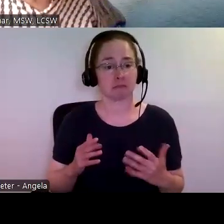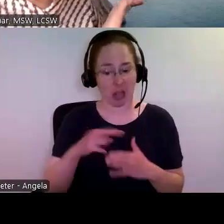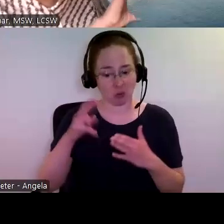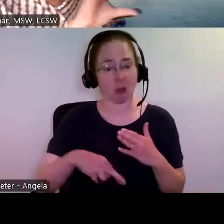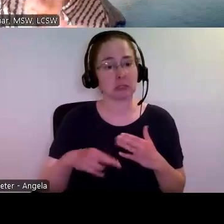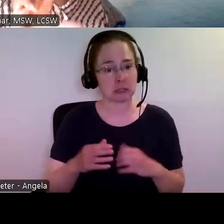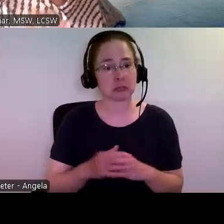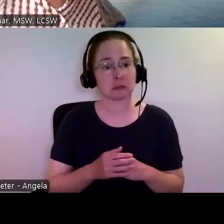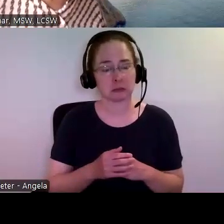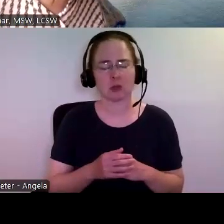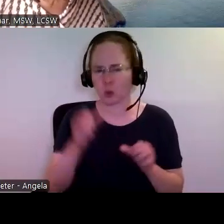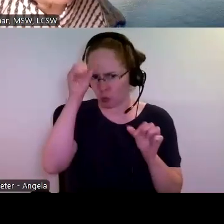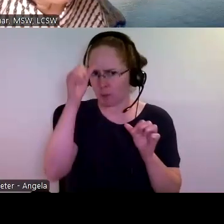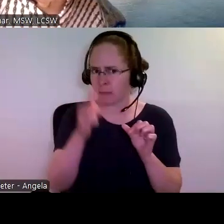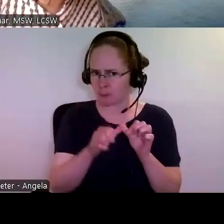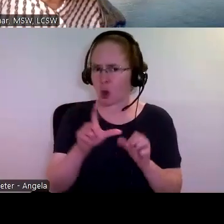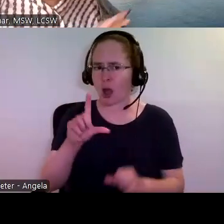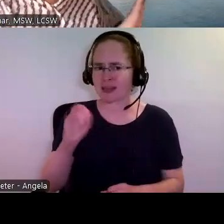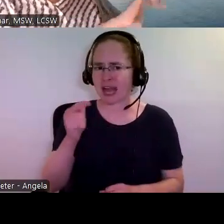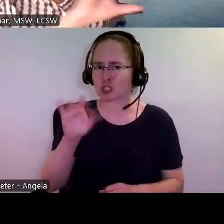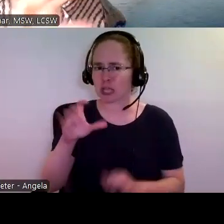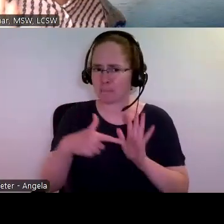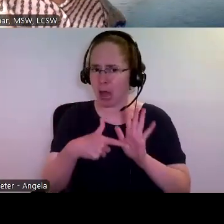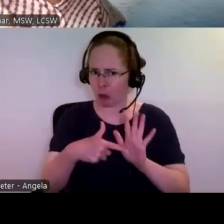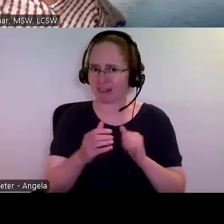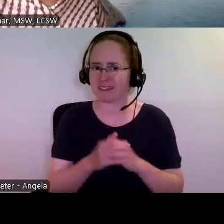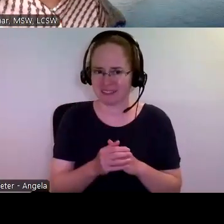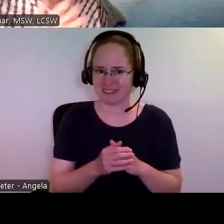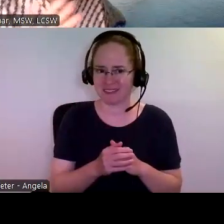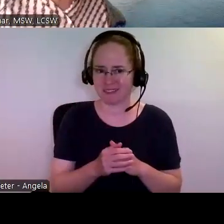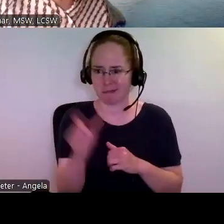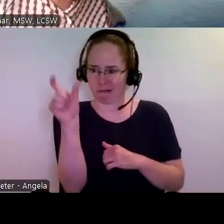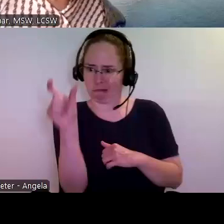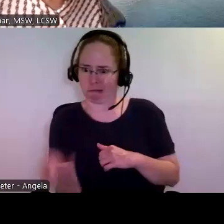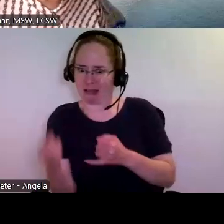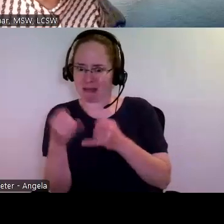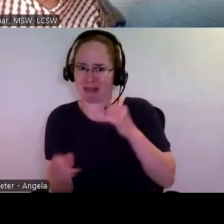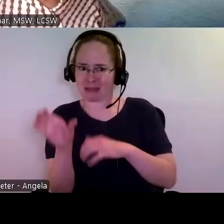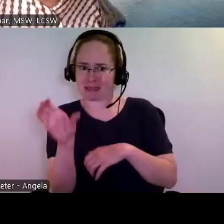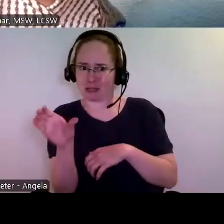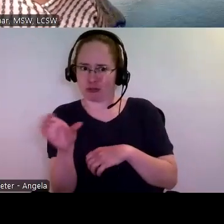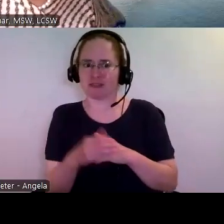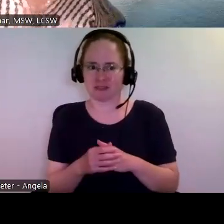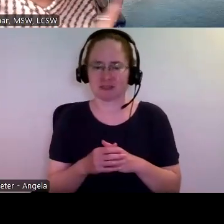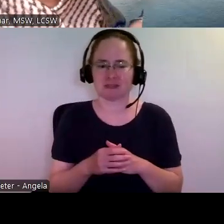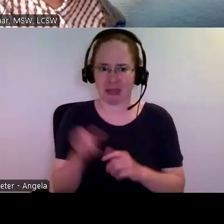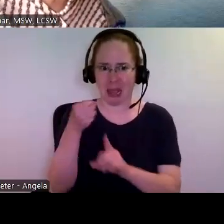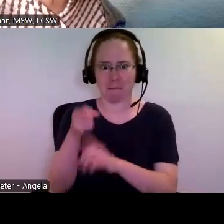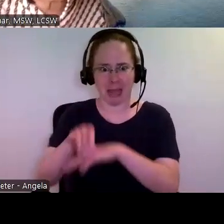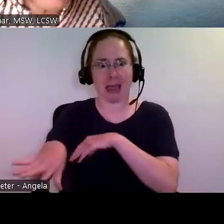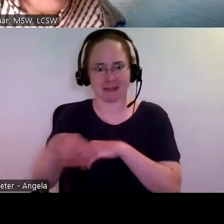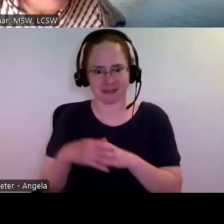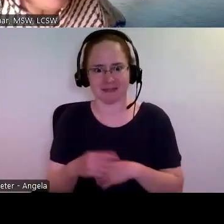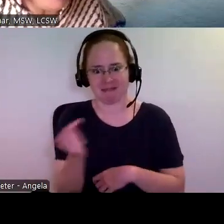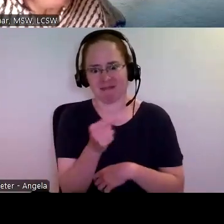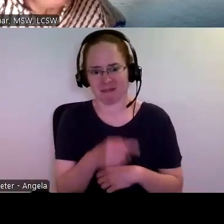outcomes. You know, if you remember the logic model, that would be the very last section, you know, the impact. This is what